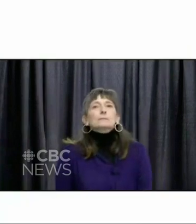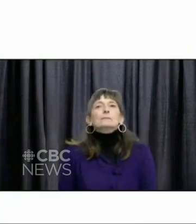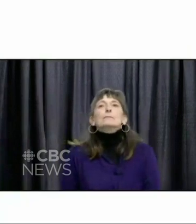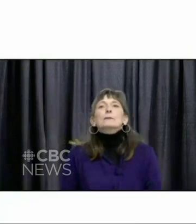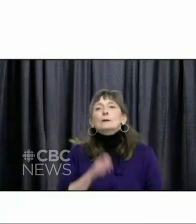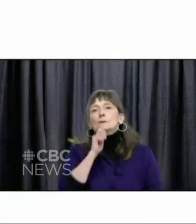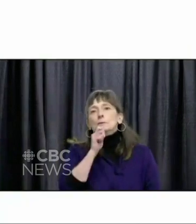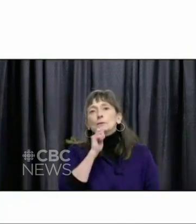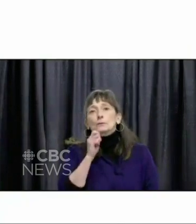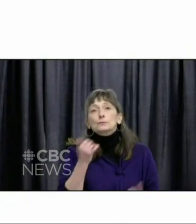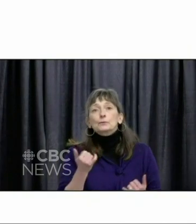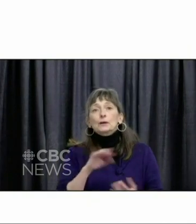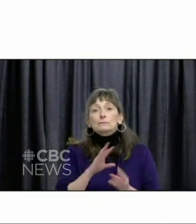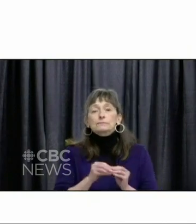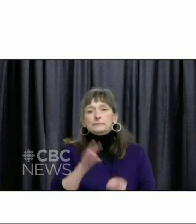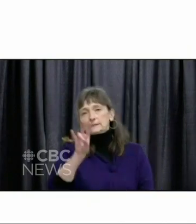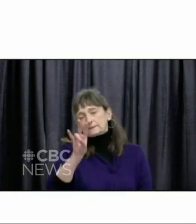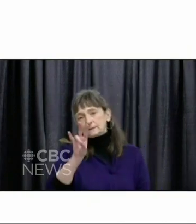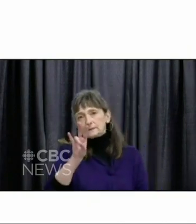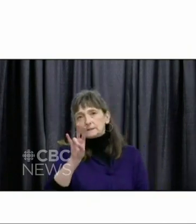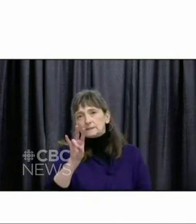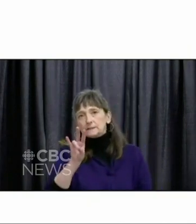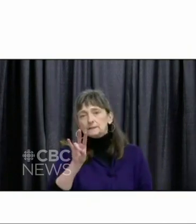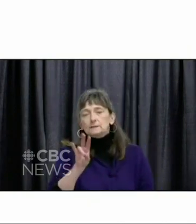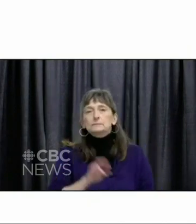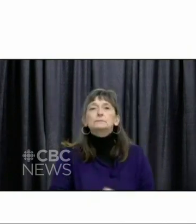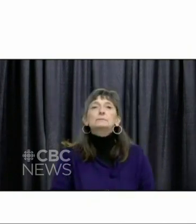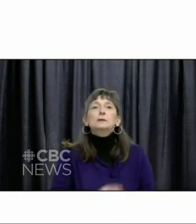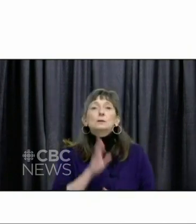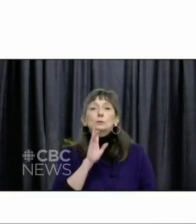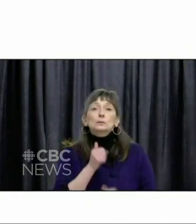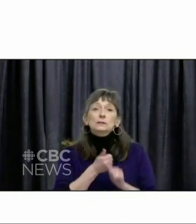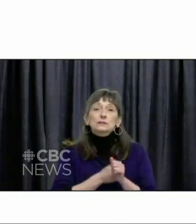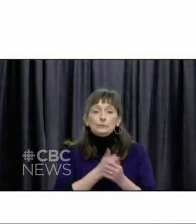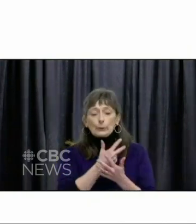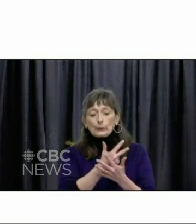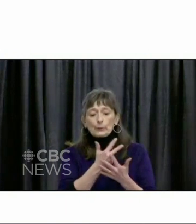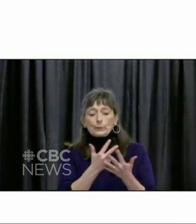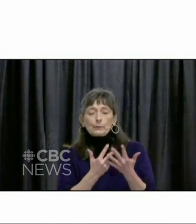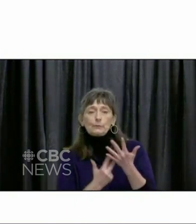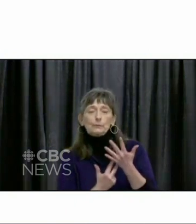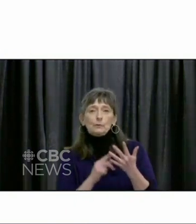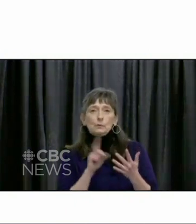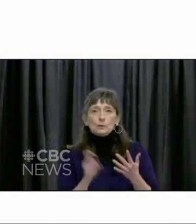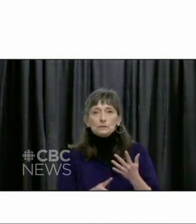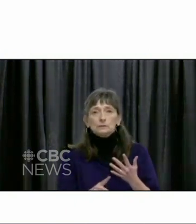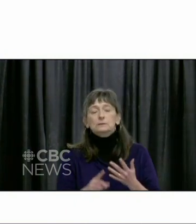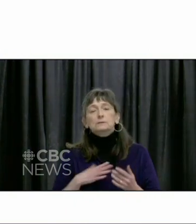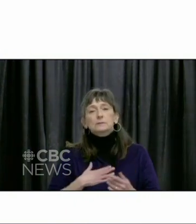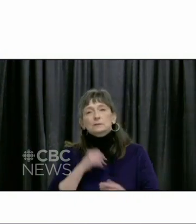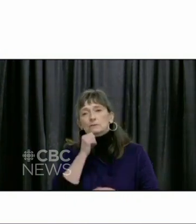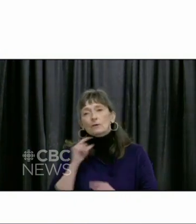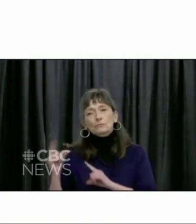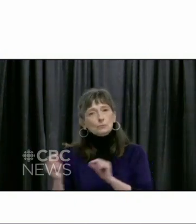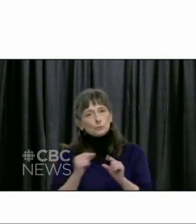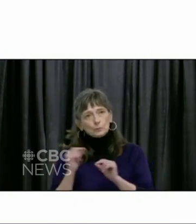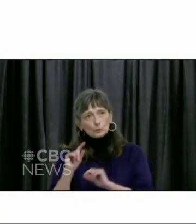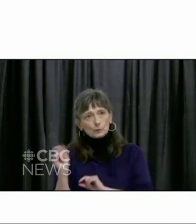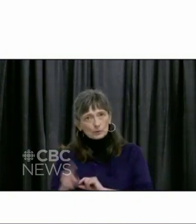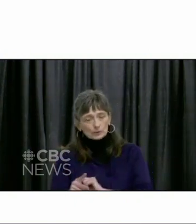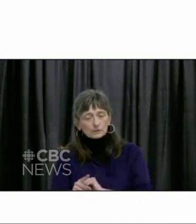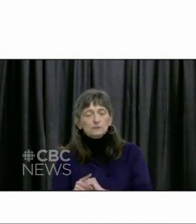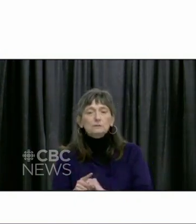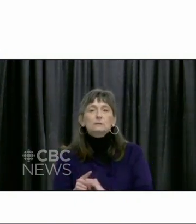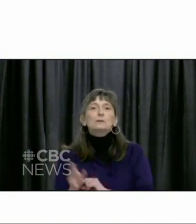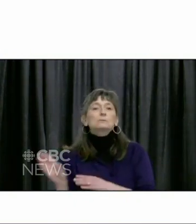each reporter will have the opportunity to ask 2 questions and 1 follow-up. We suggest that you not ask rumor-based questions. The purpose of these briefings is